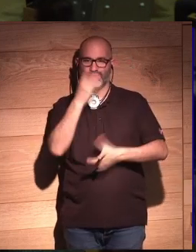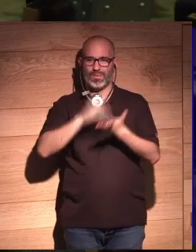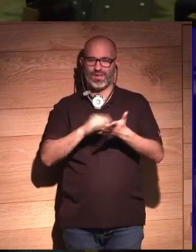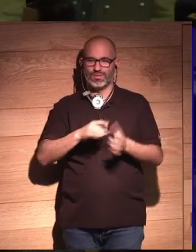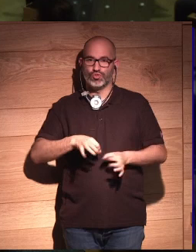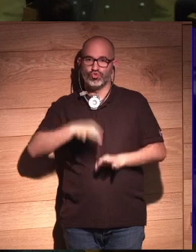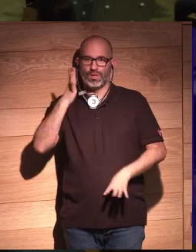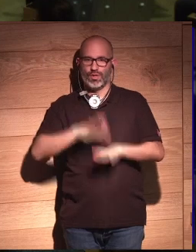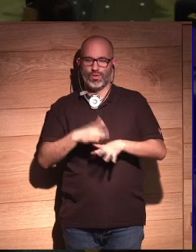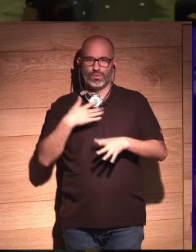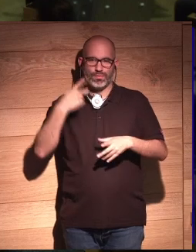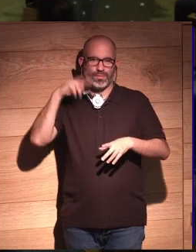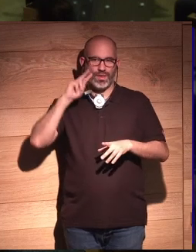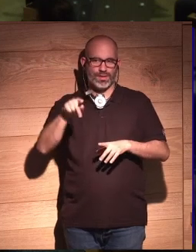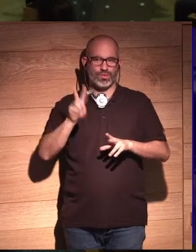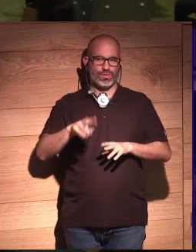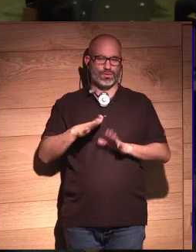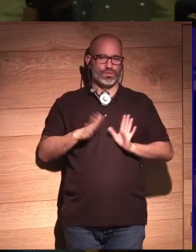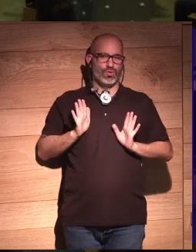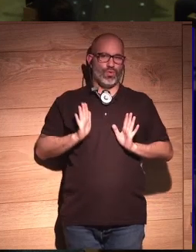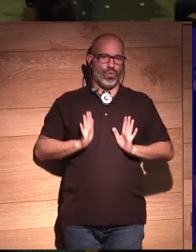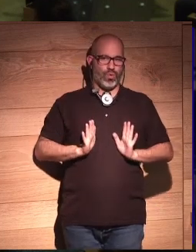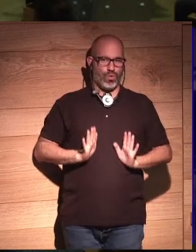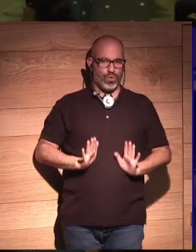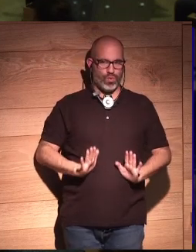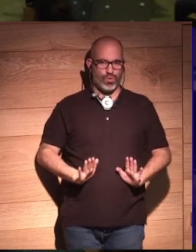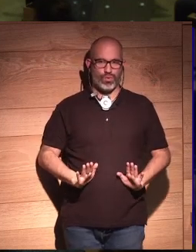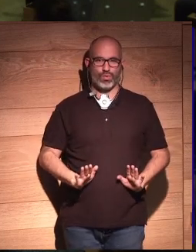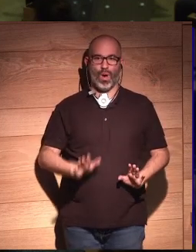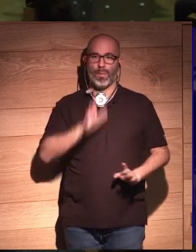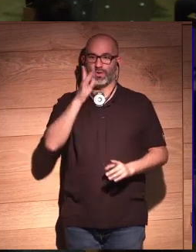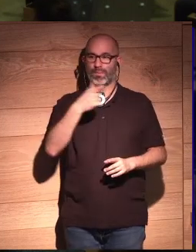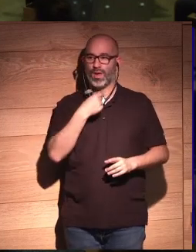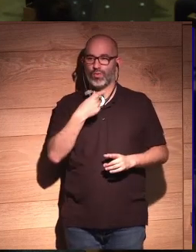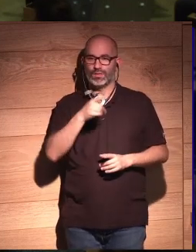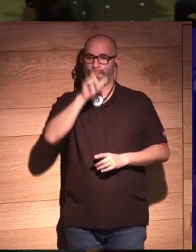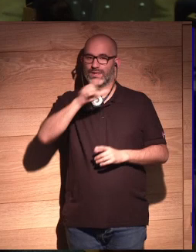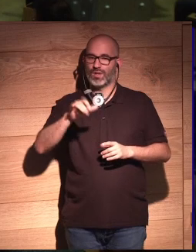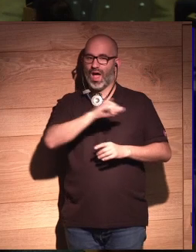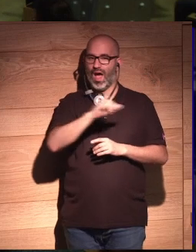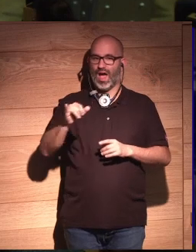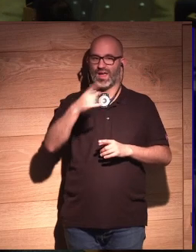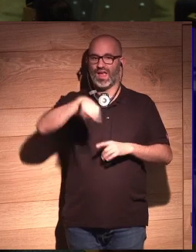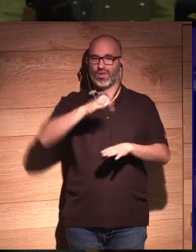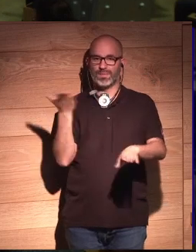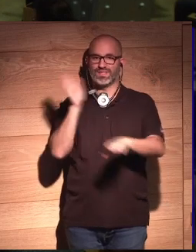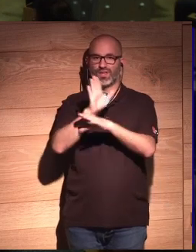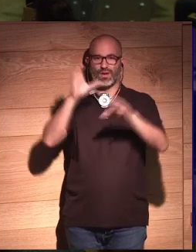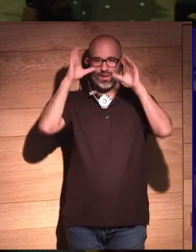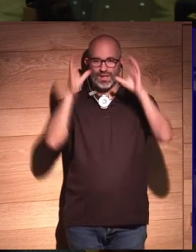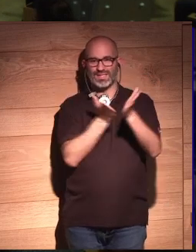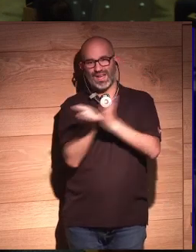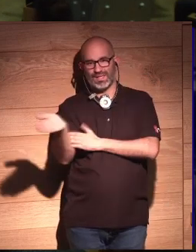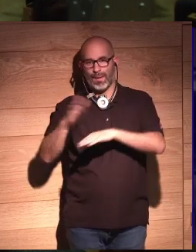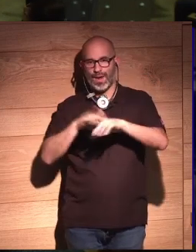those people that are presenting those realities and forcing those points of view. So do you think there's like it should